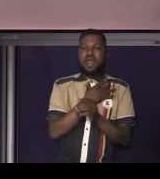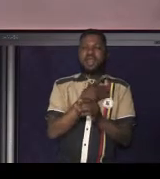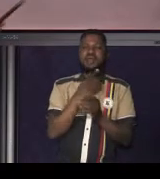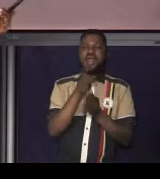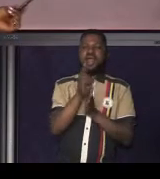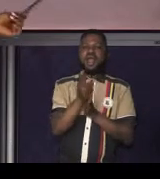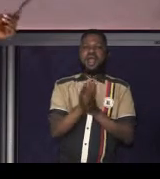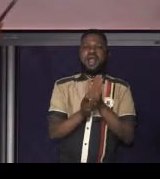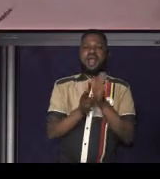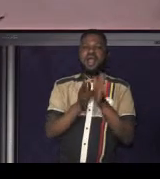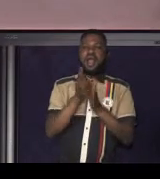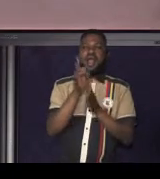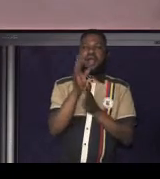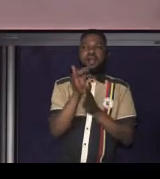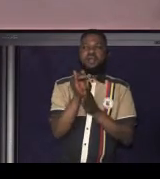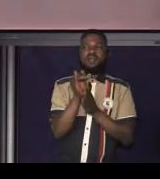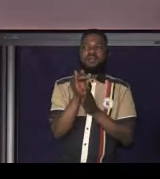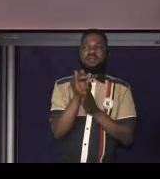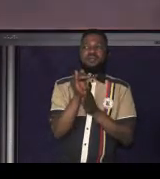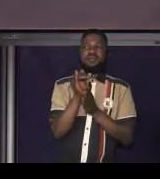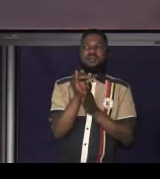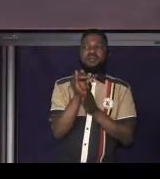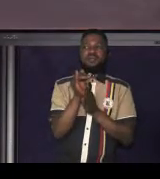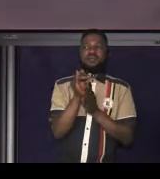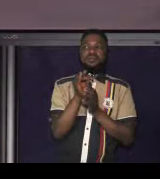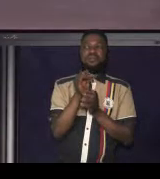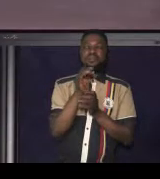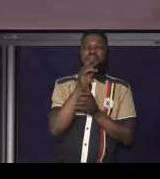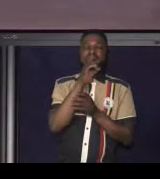honorable, and hourly.